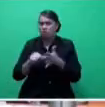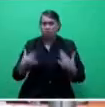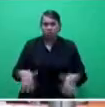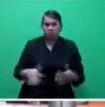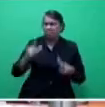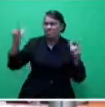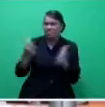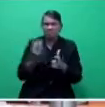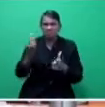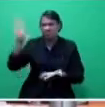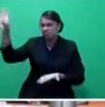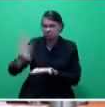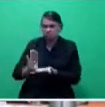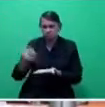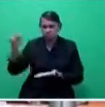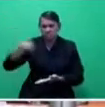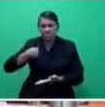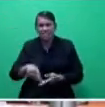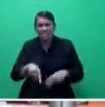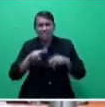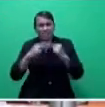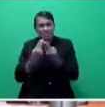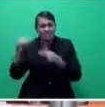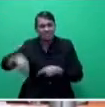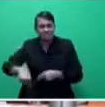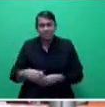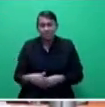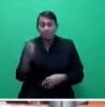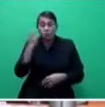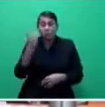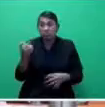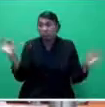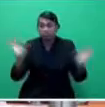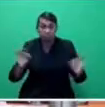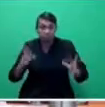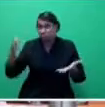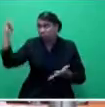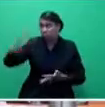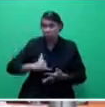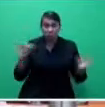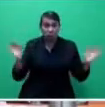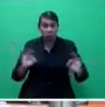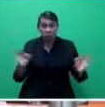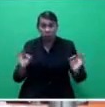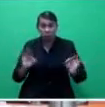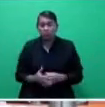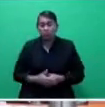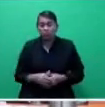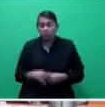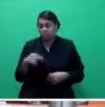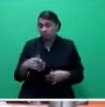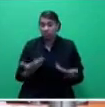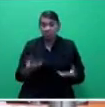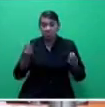back home. Similarly, if the tourists aren't coming, your foreign reserves aren't being supplemented with the existing amount of